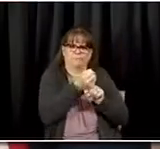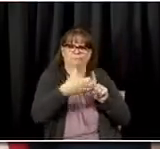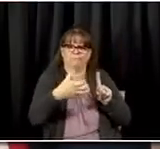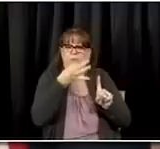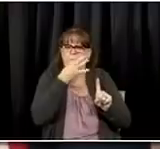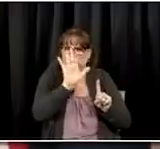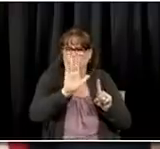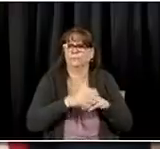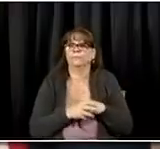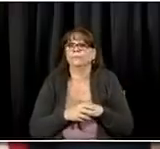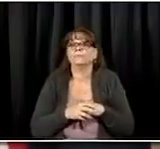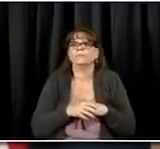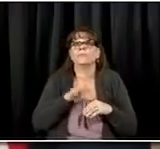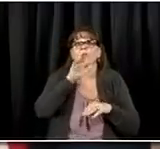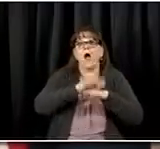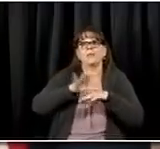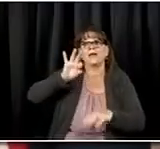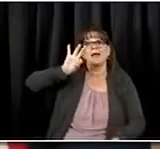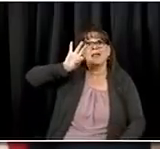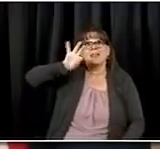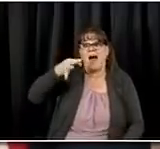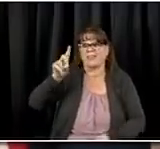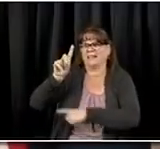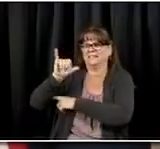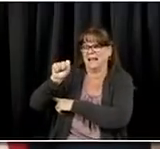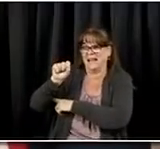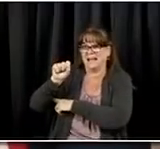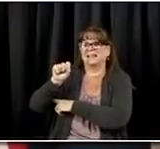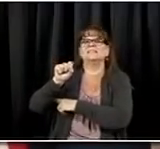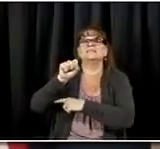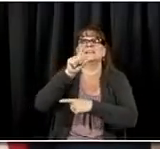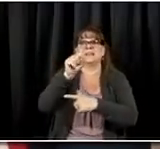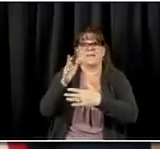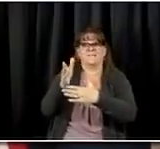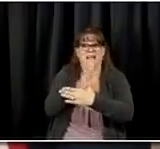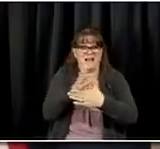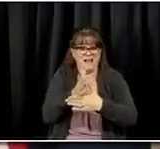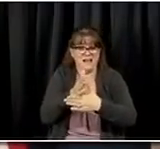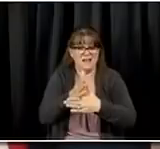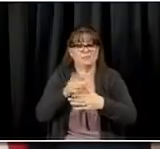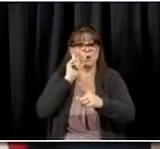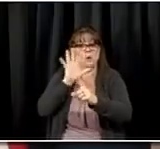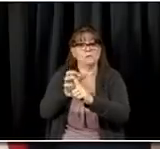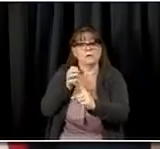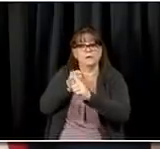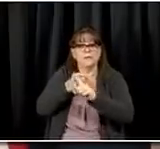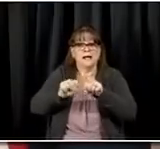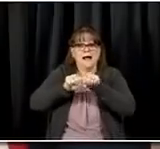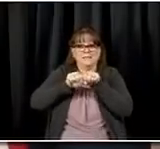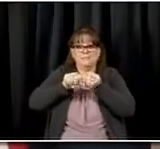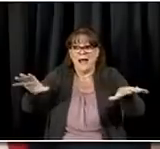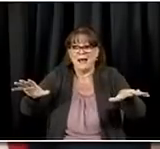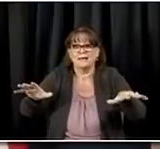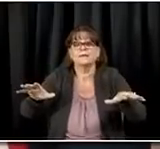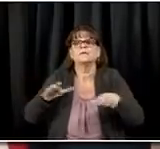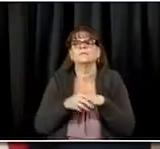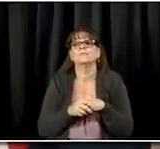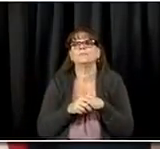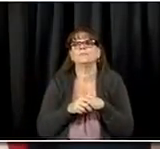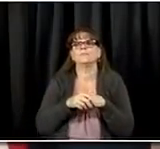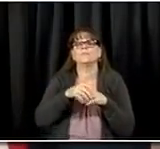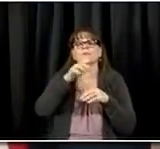is contagious. Unfortunately, usually a day or two before they get symptoms, and then a week or so after symptoms are developed, usually until